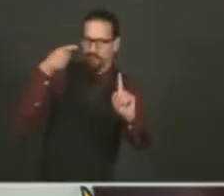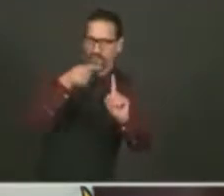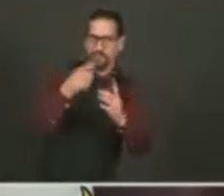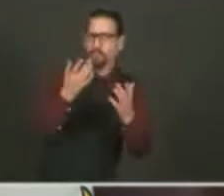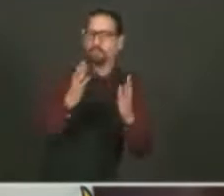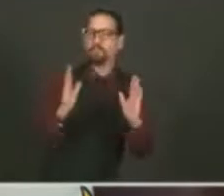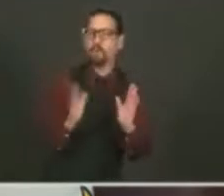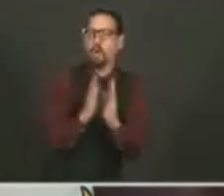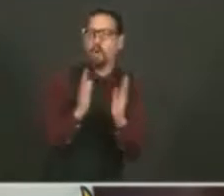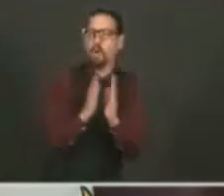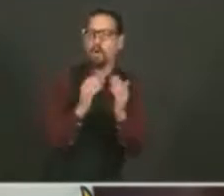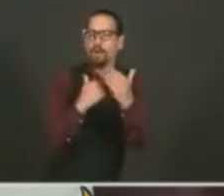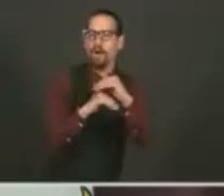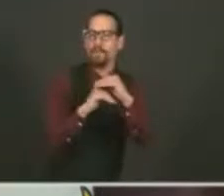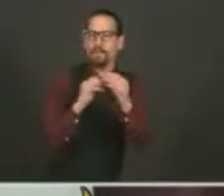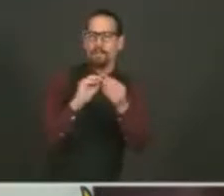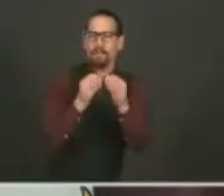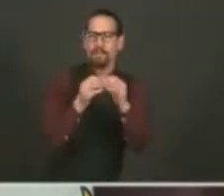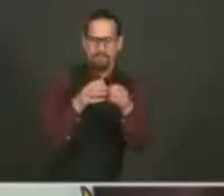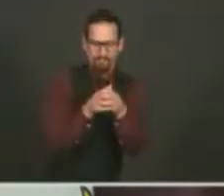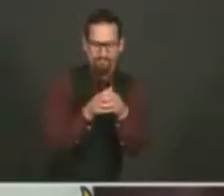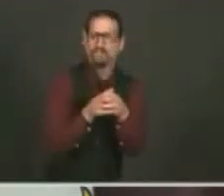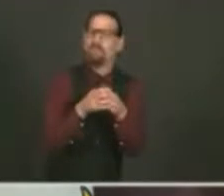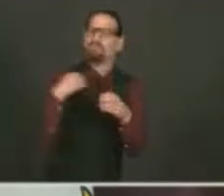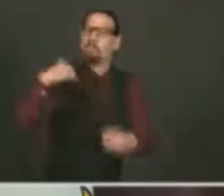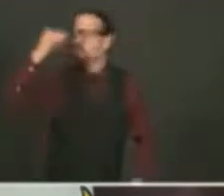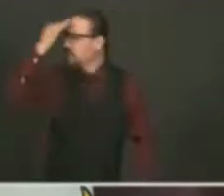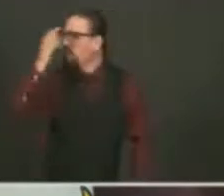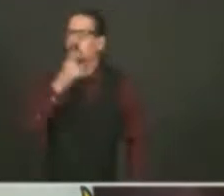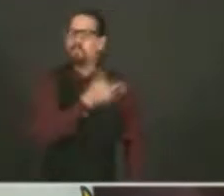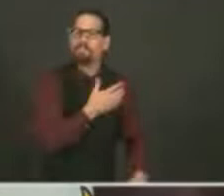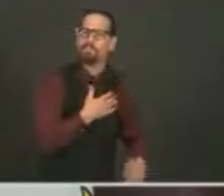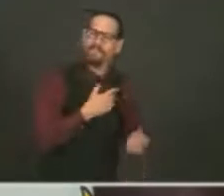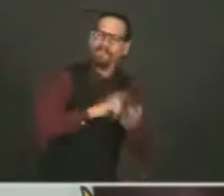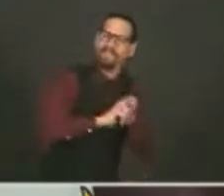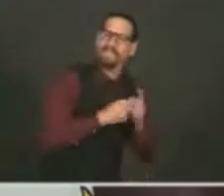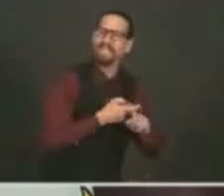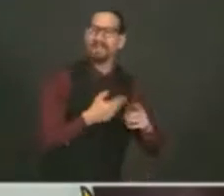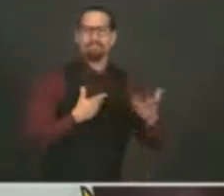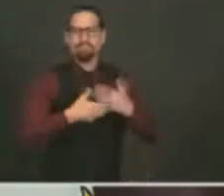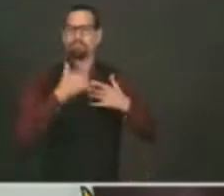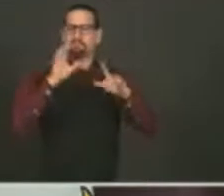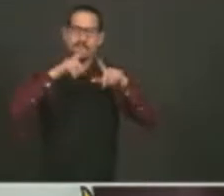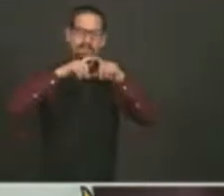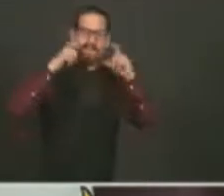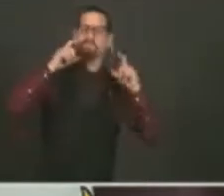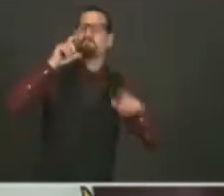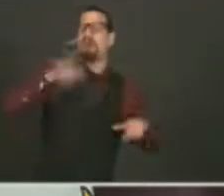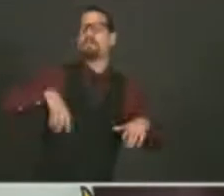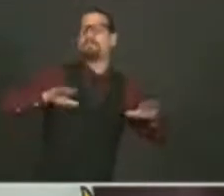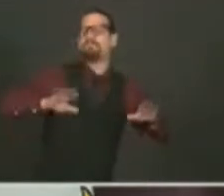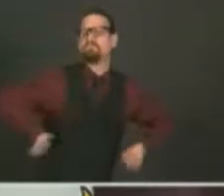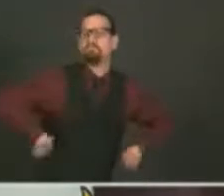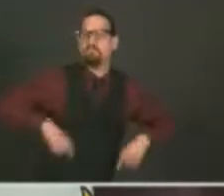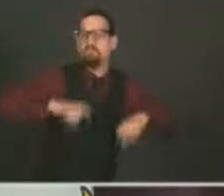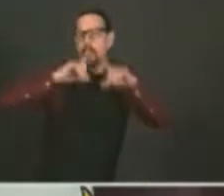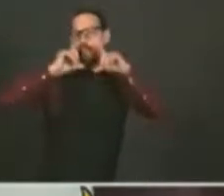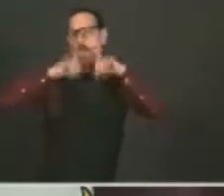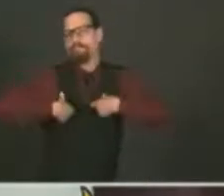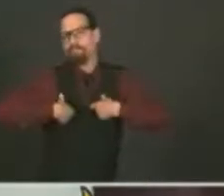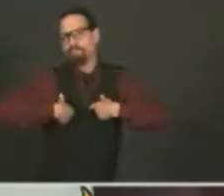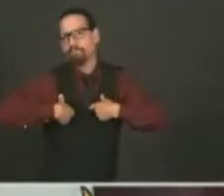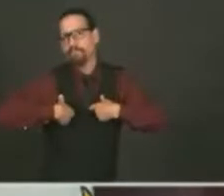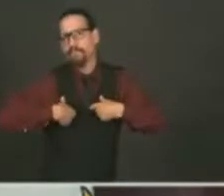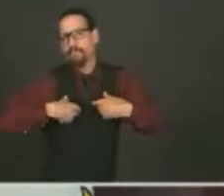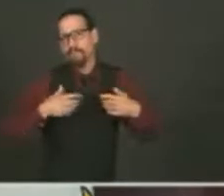you know, and therefore you feel safe, and therefore you let your guard down. By the way, I'm